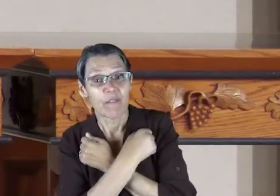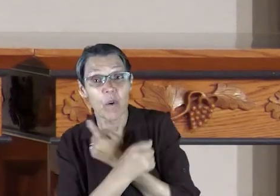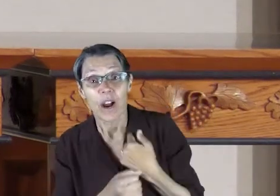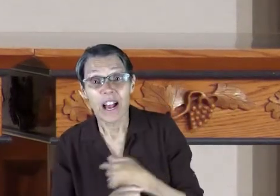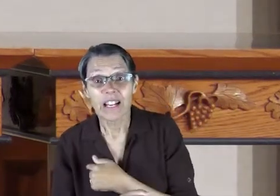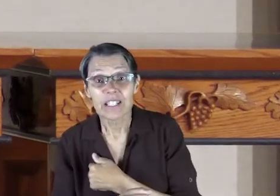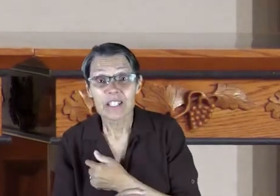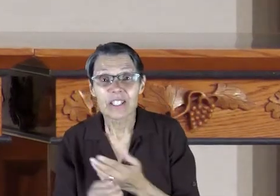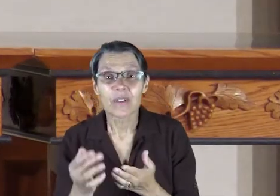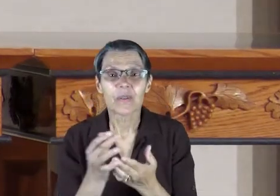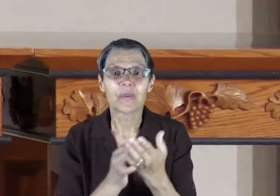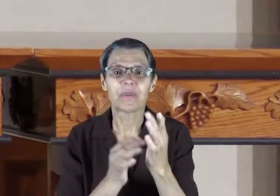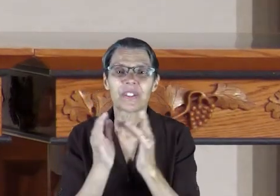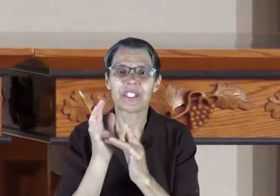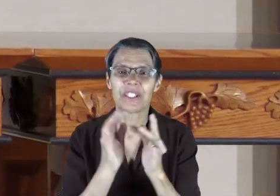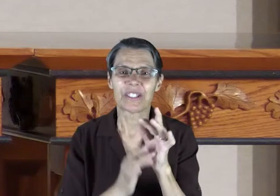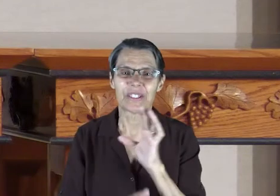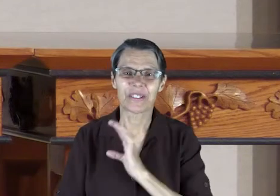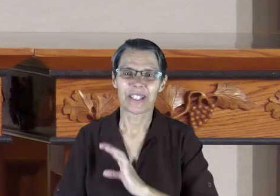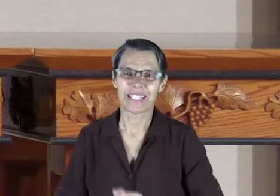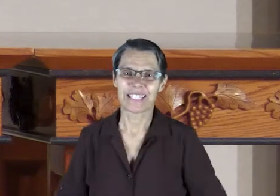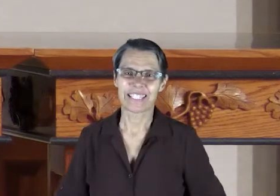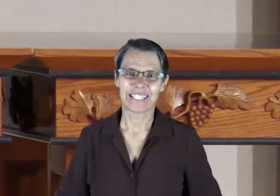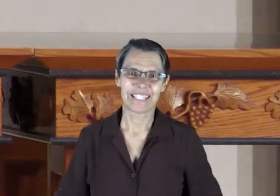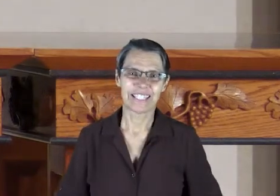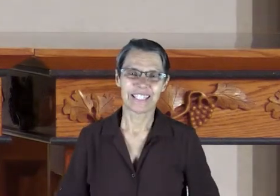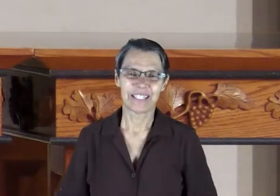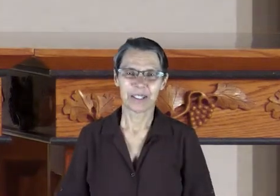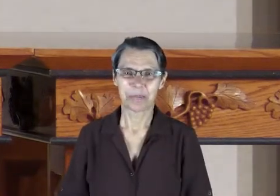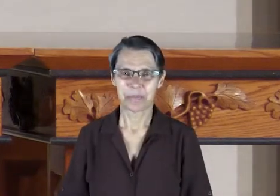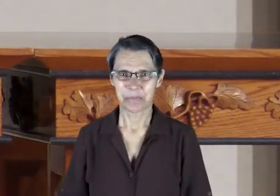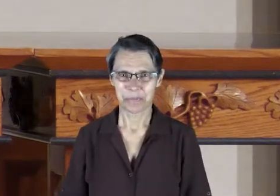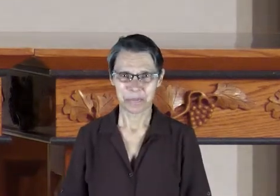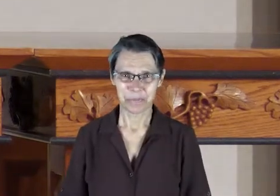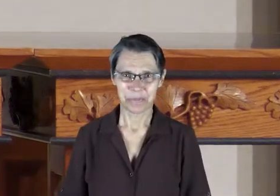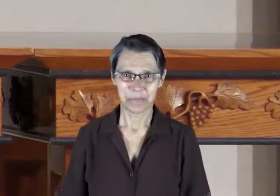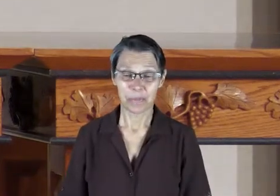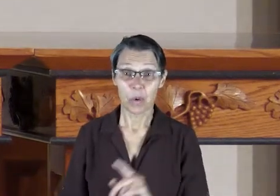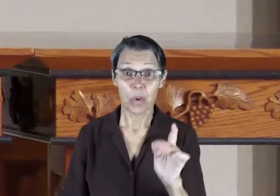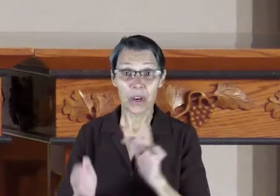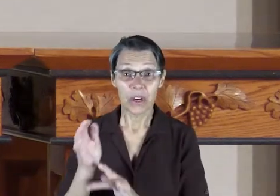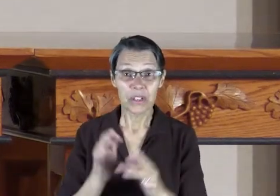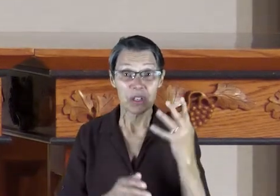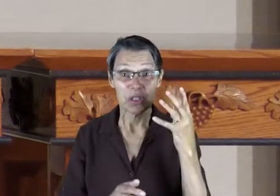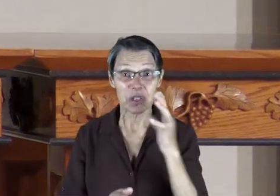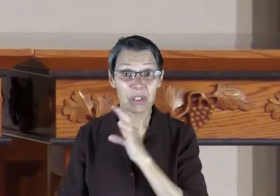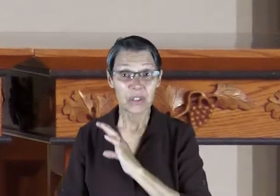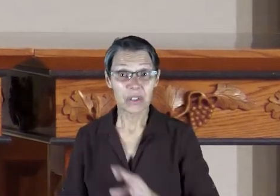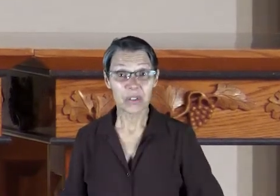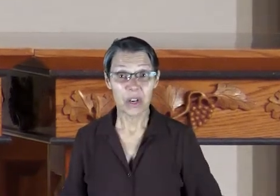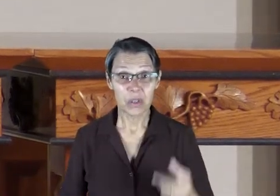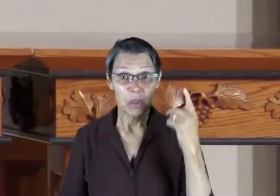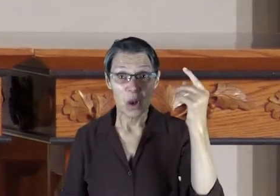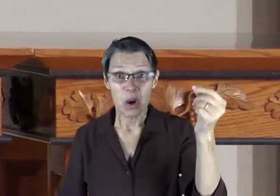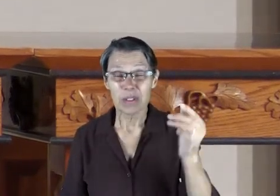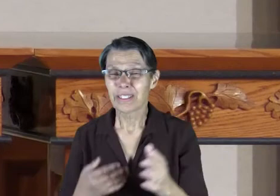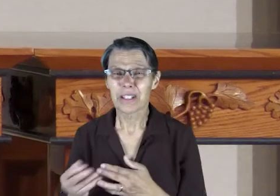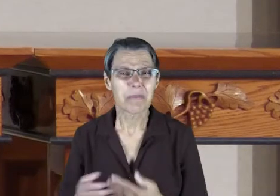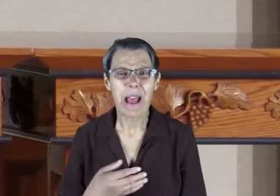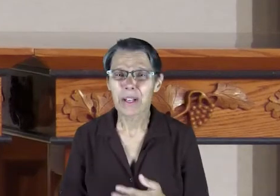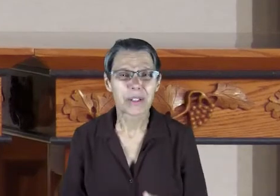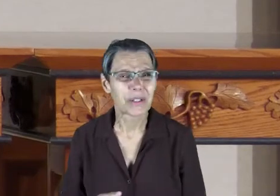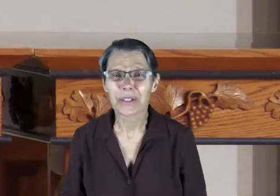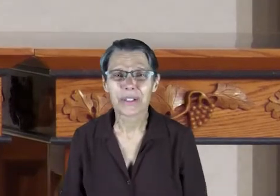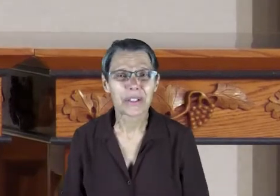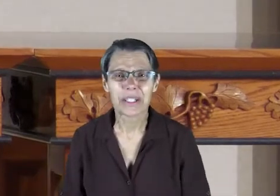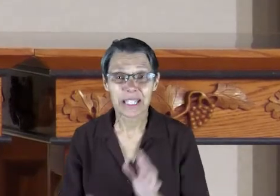Jesus Christ. It's not a matter of where Jesus goes, because Jesus